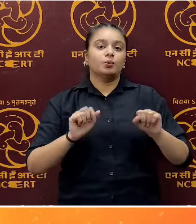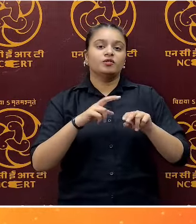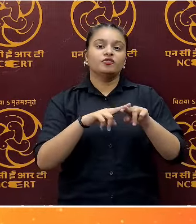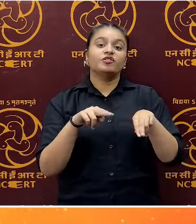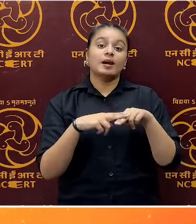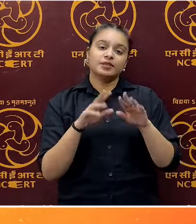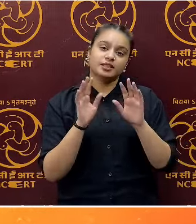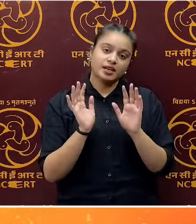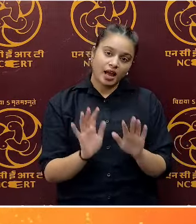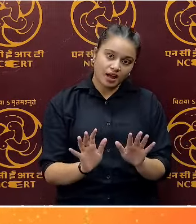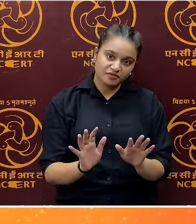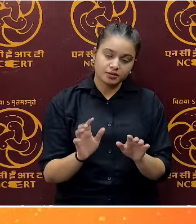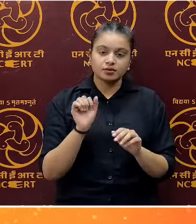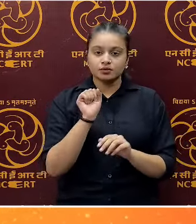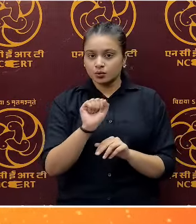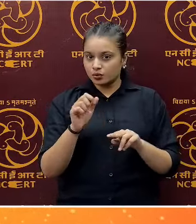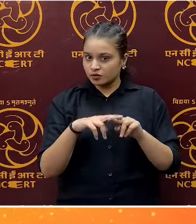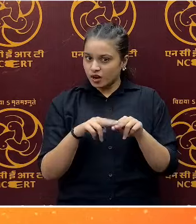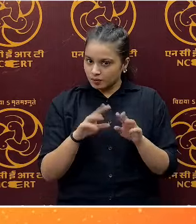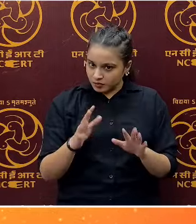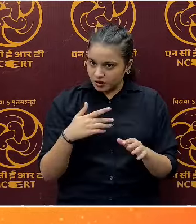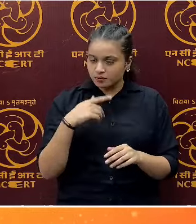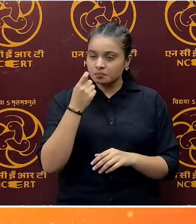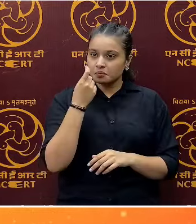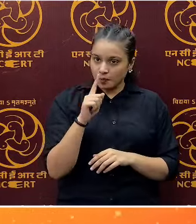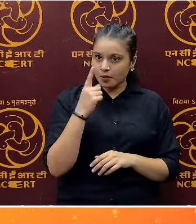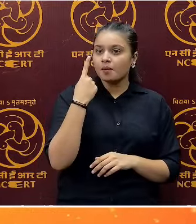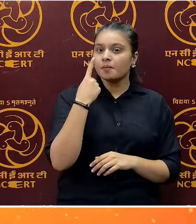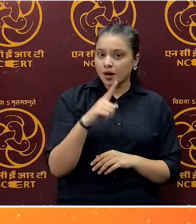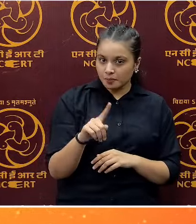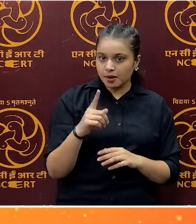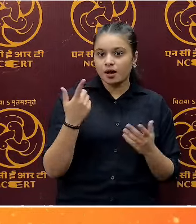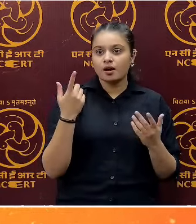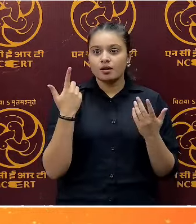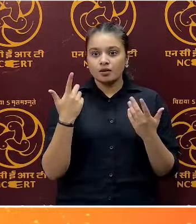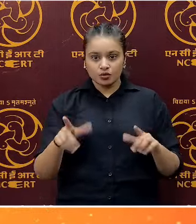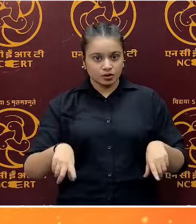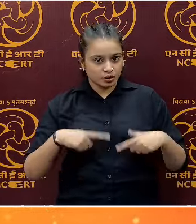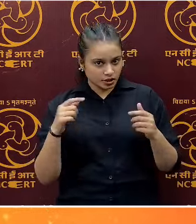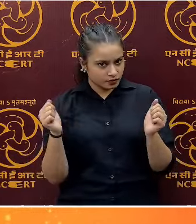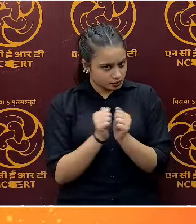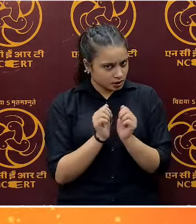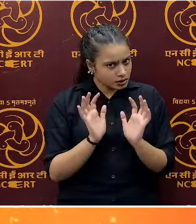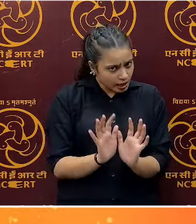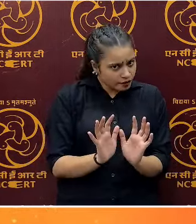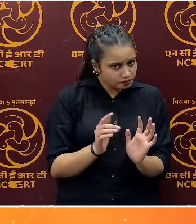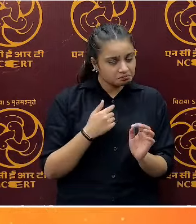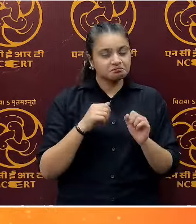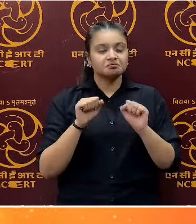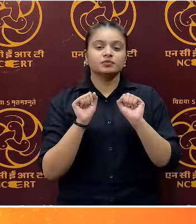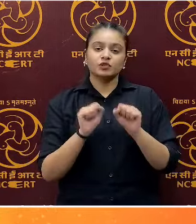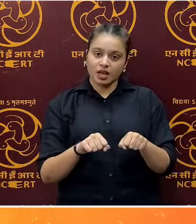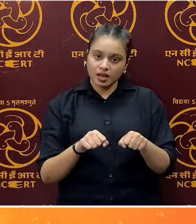own family. So they have families, like they have mother, father, Yes. and they too live together? Yes, some people, some animals,